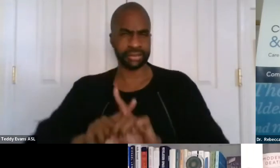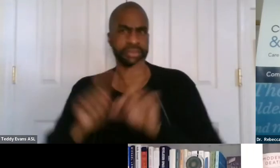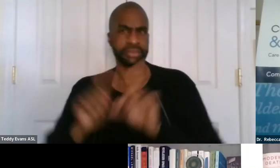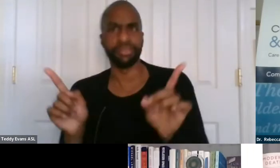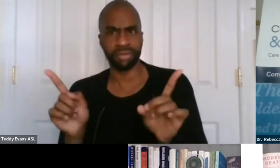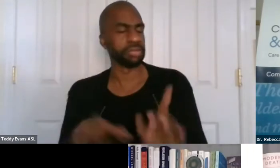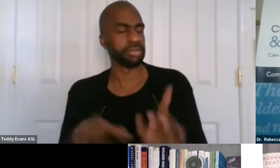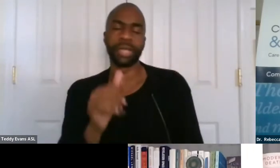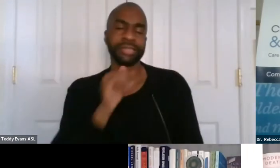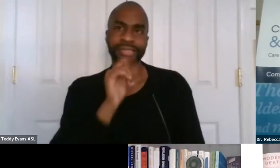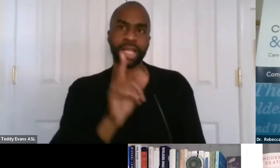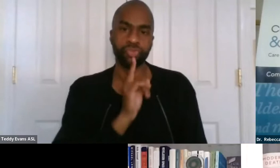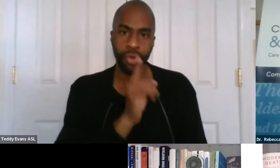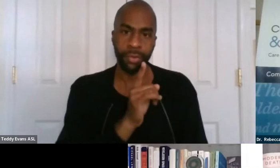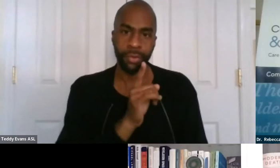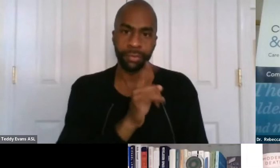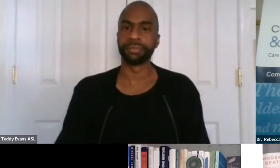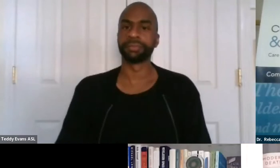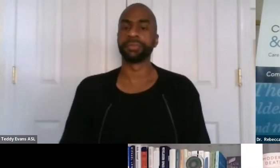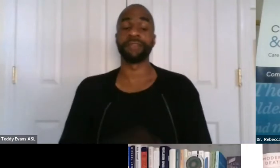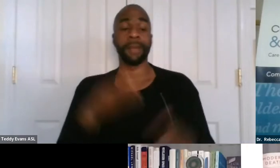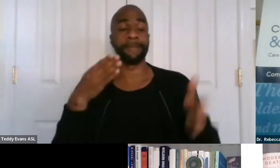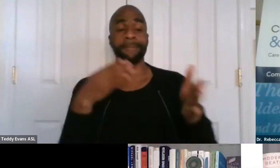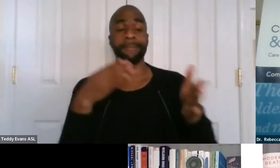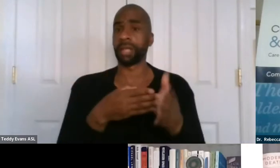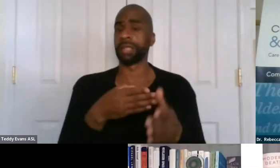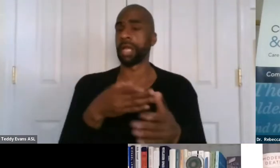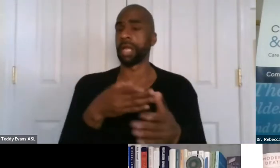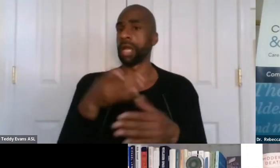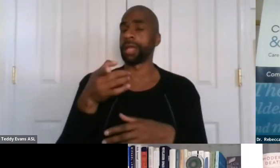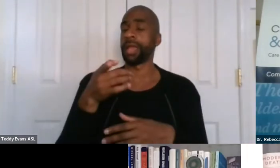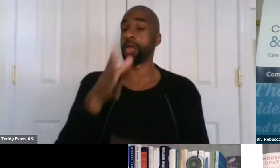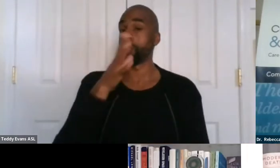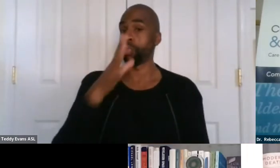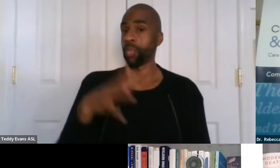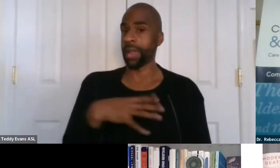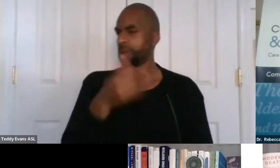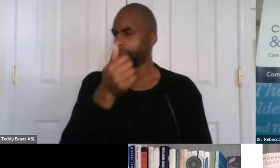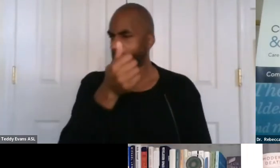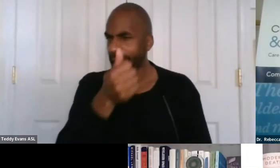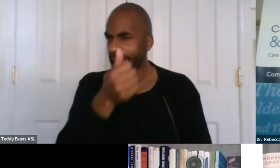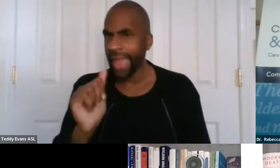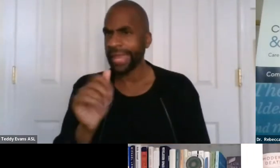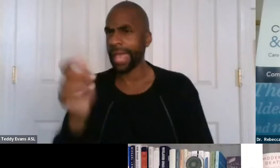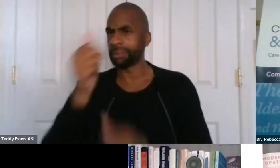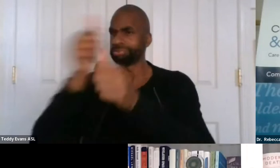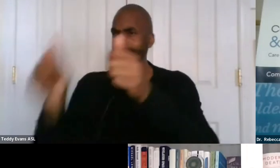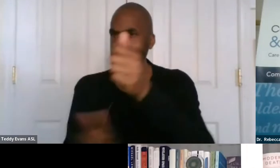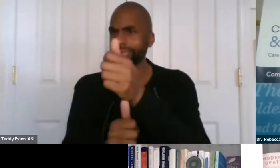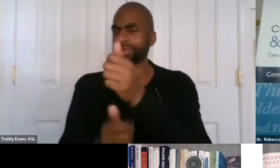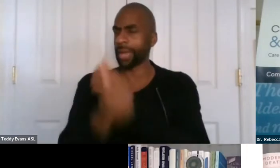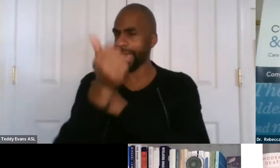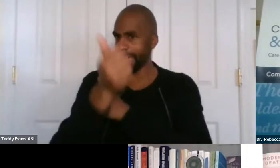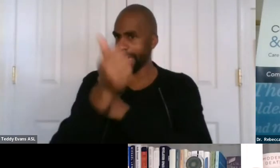We also have biases against women, against really any type of disadvantage that you have is multiplied when you are